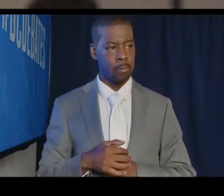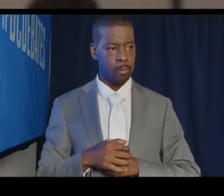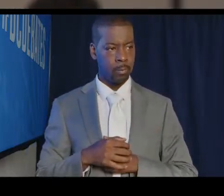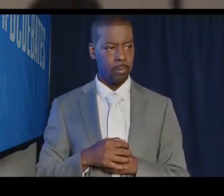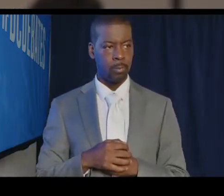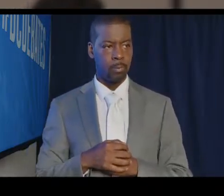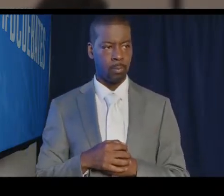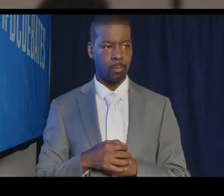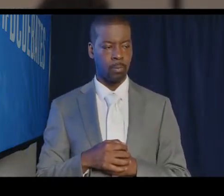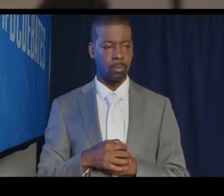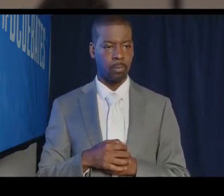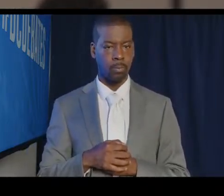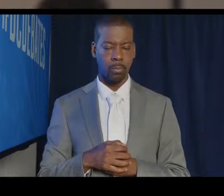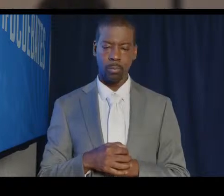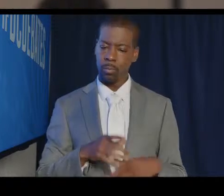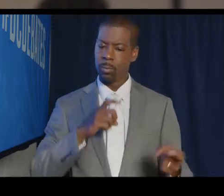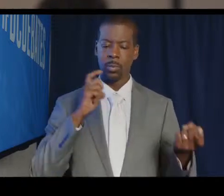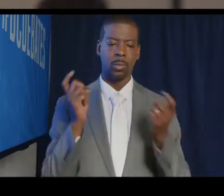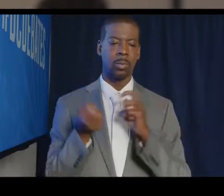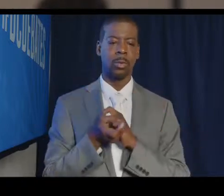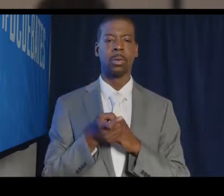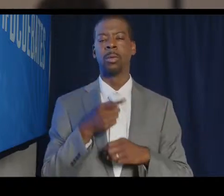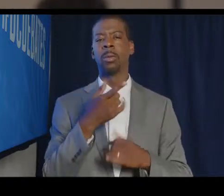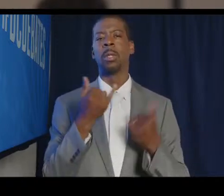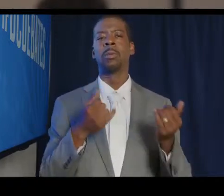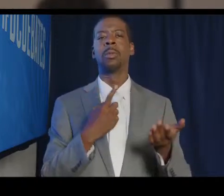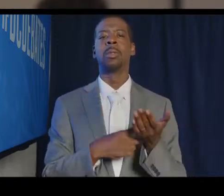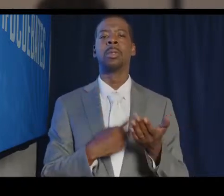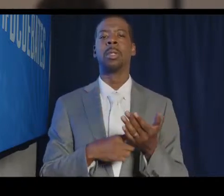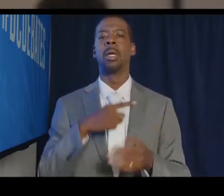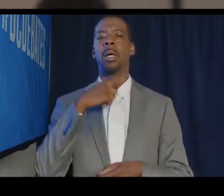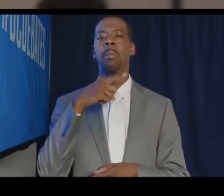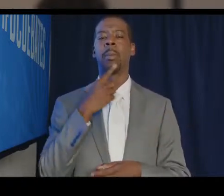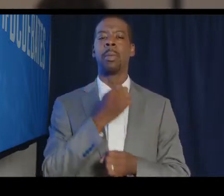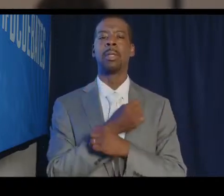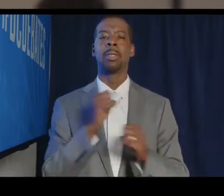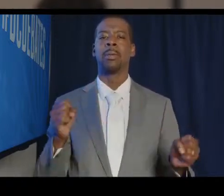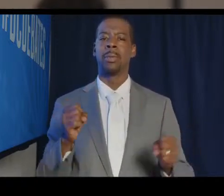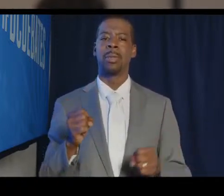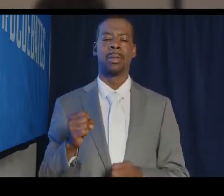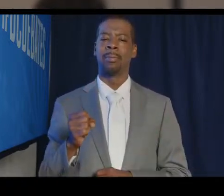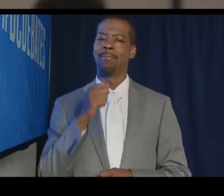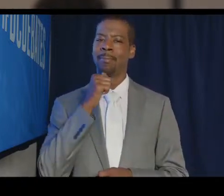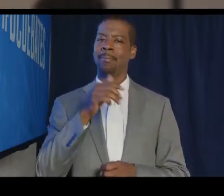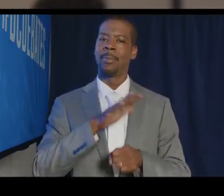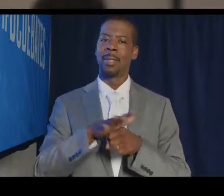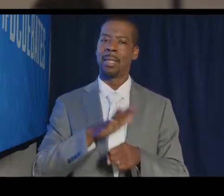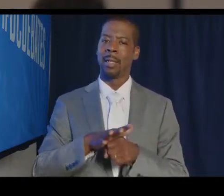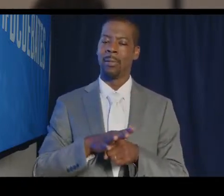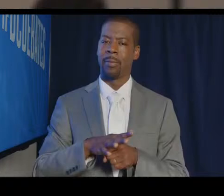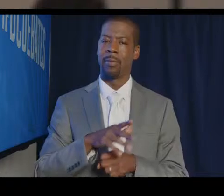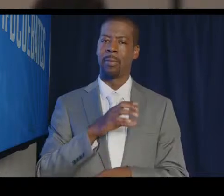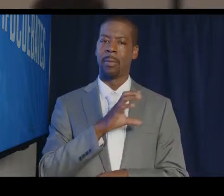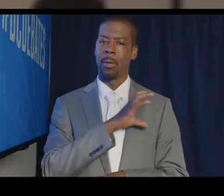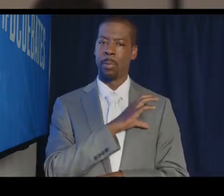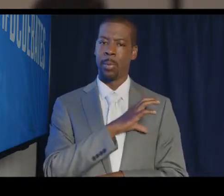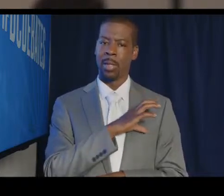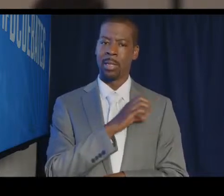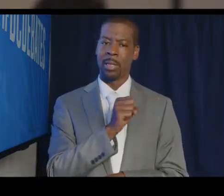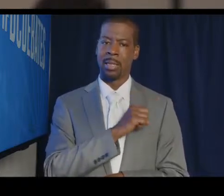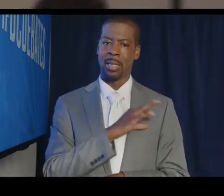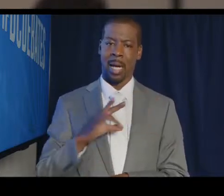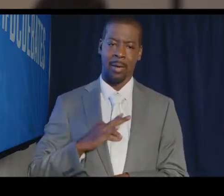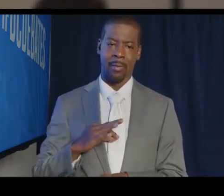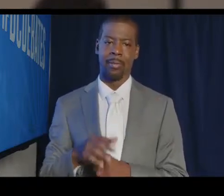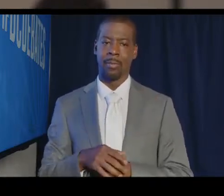question, I'm going to turn topics again toward public safety. Police staffing is a timely topic, and the total number of